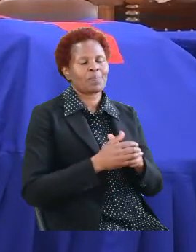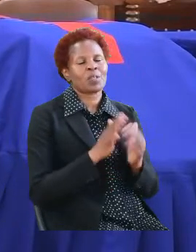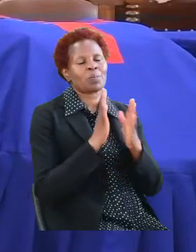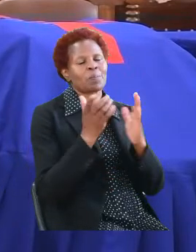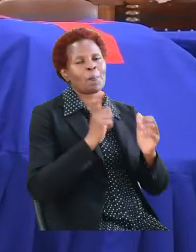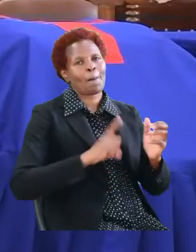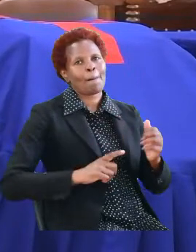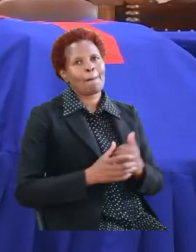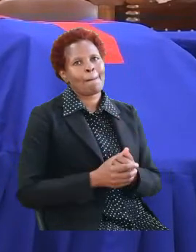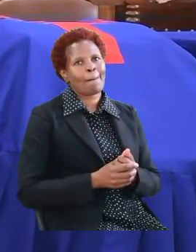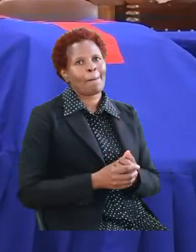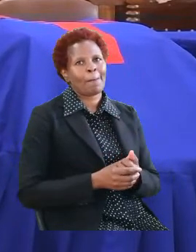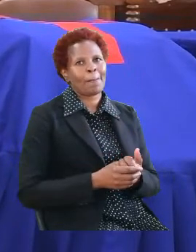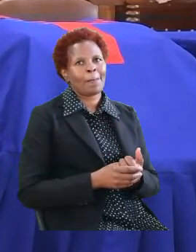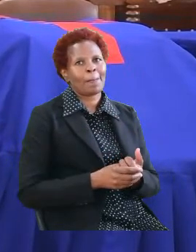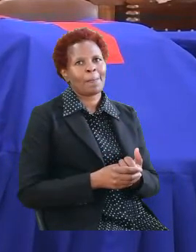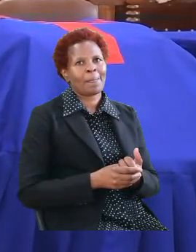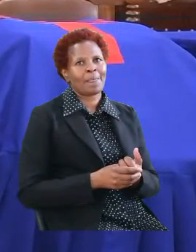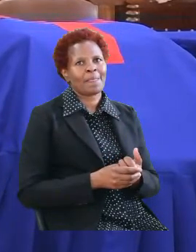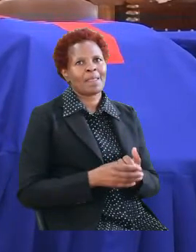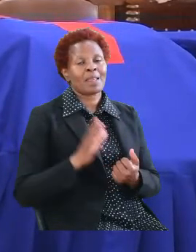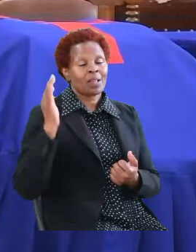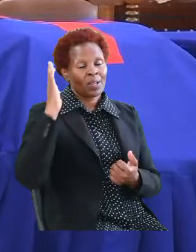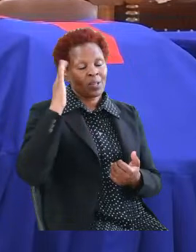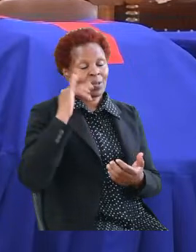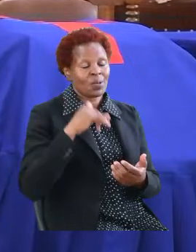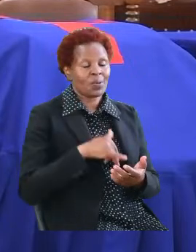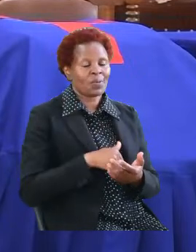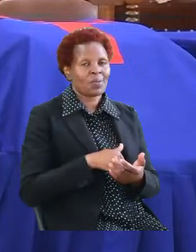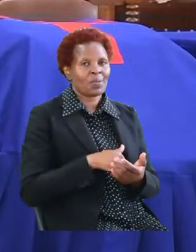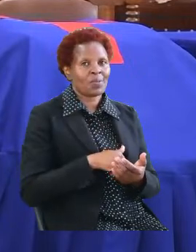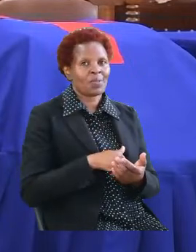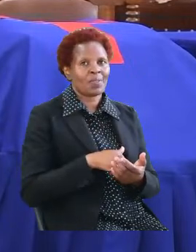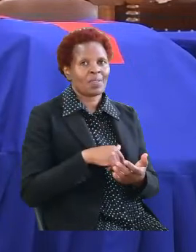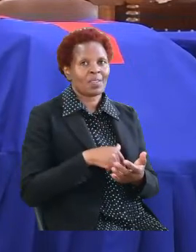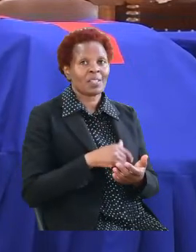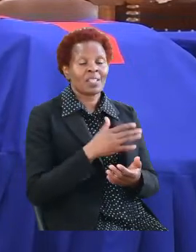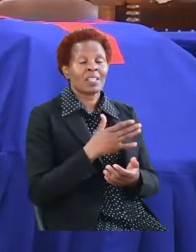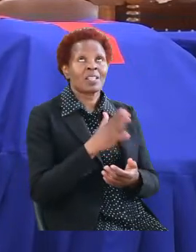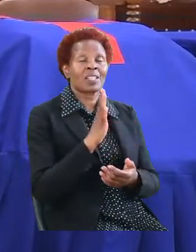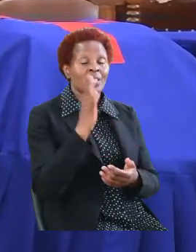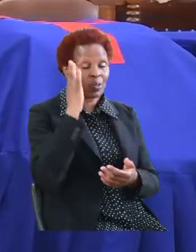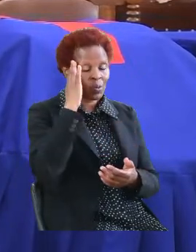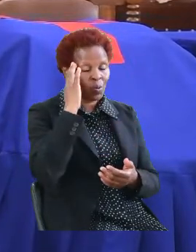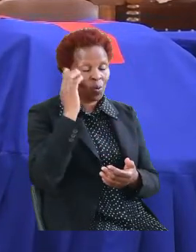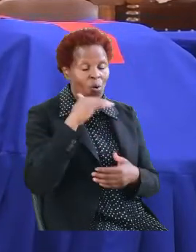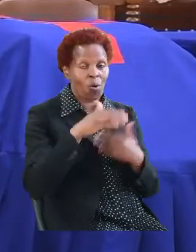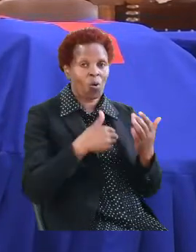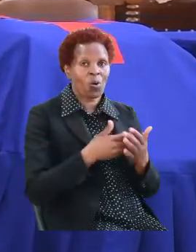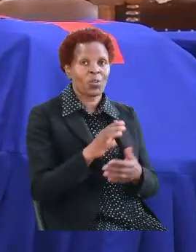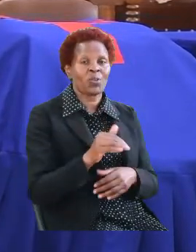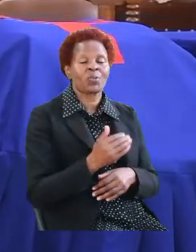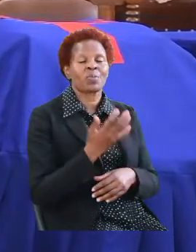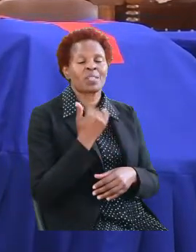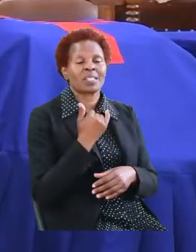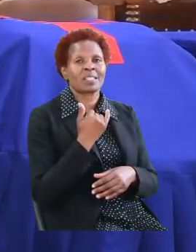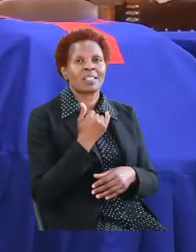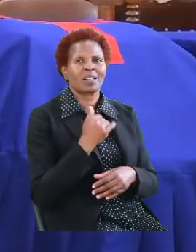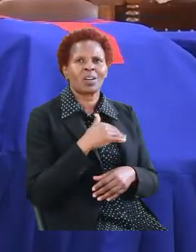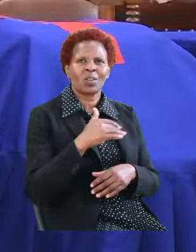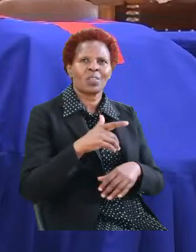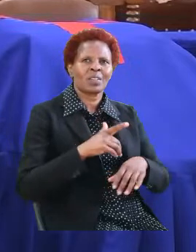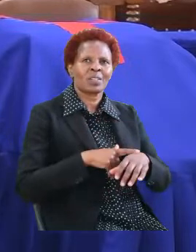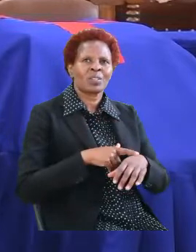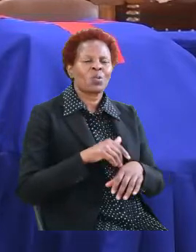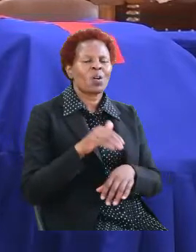Buenas fuesana. I know we've got needs. And every minute, we ask the Lord to give us this and